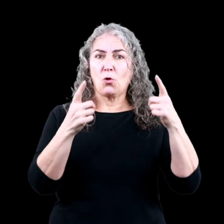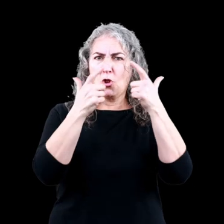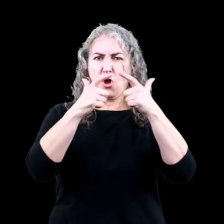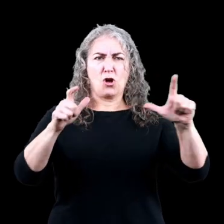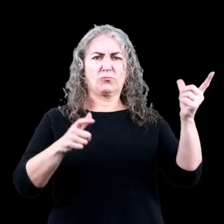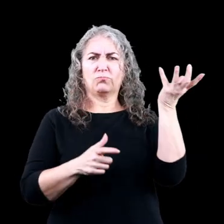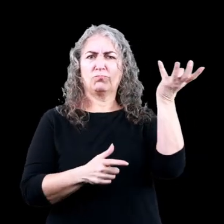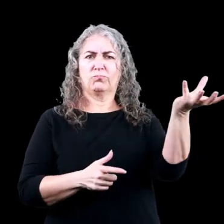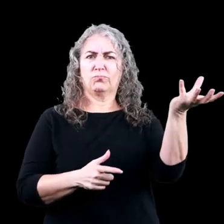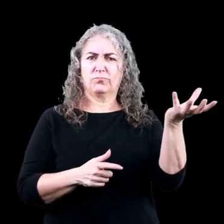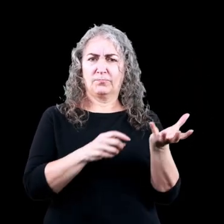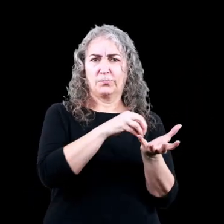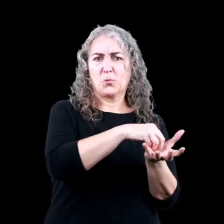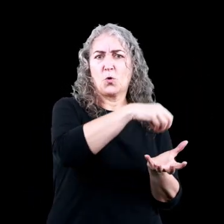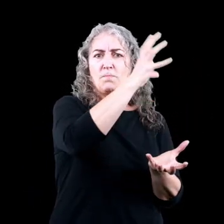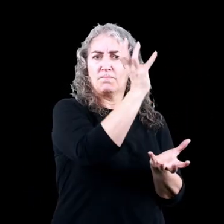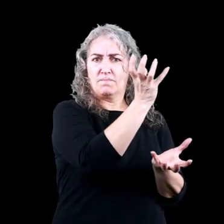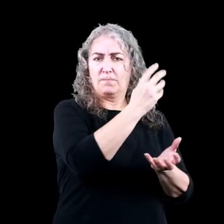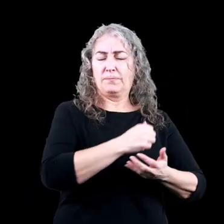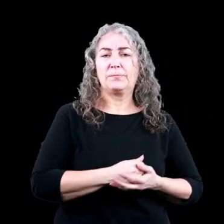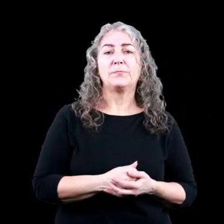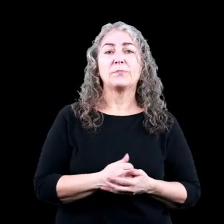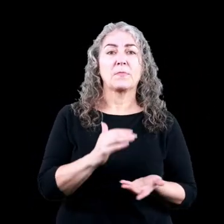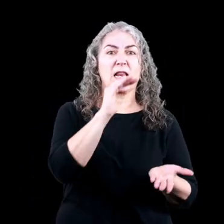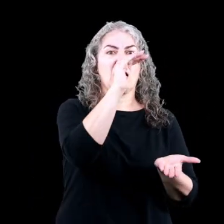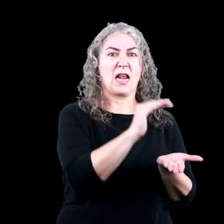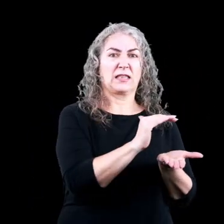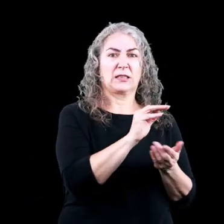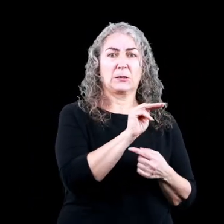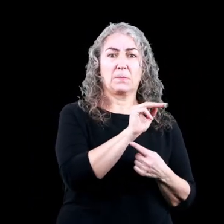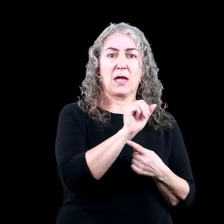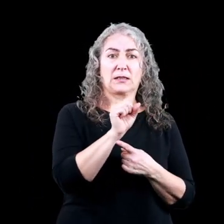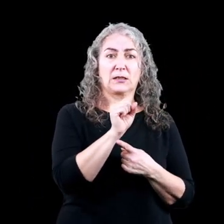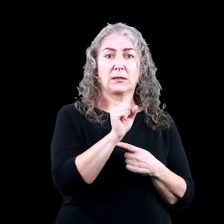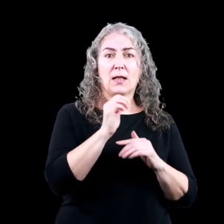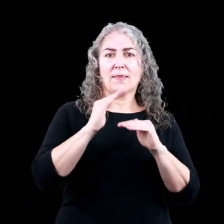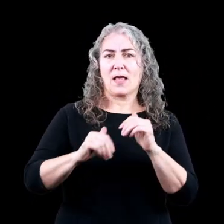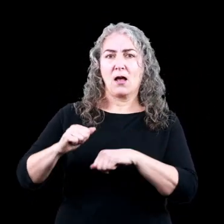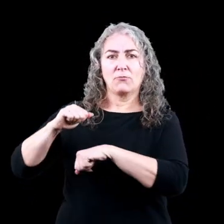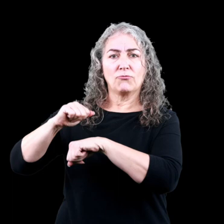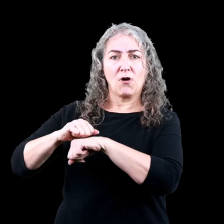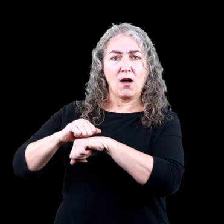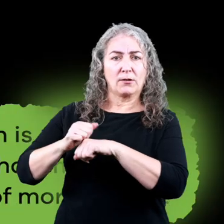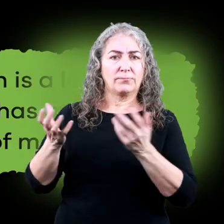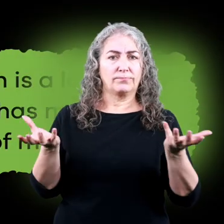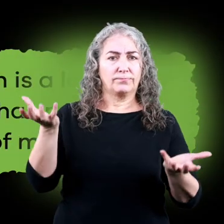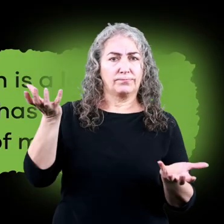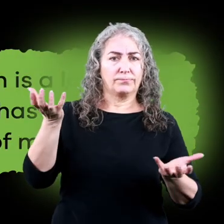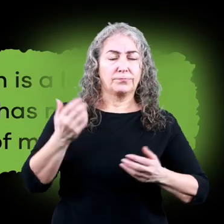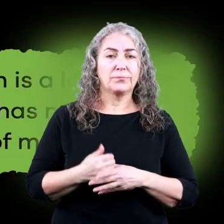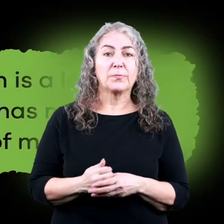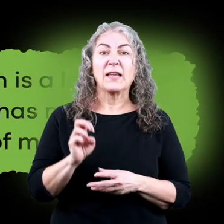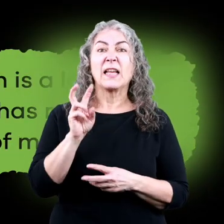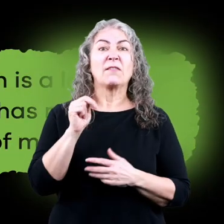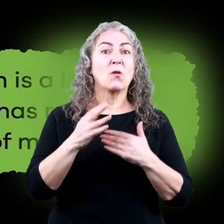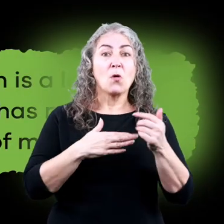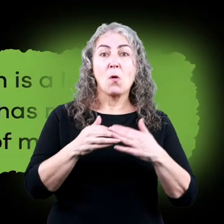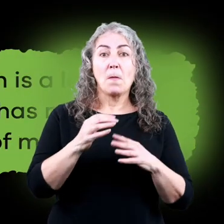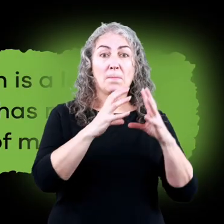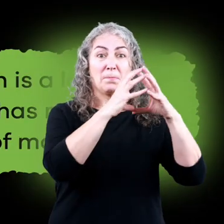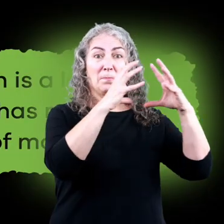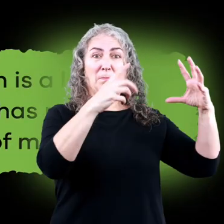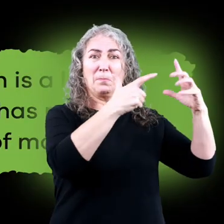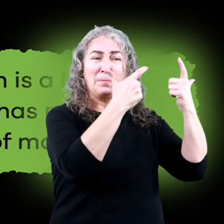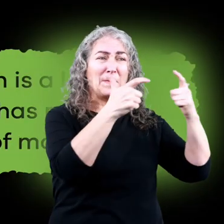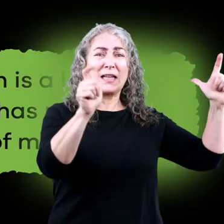other hand, a large balloon has much less mass than a small rock. Even though the balloon